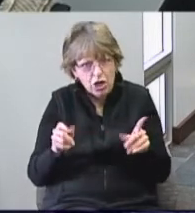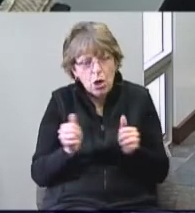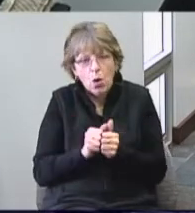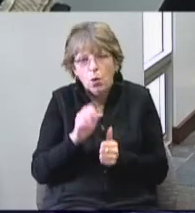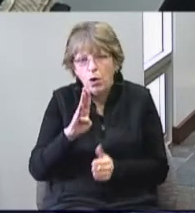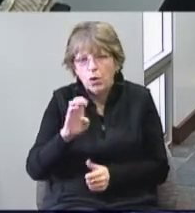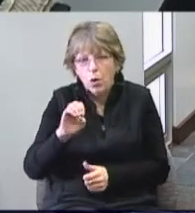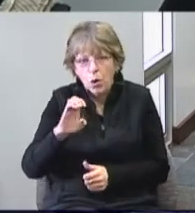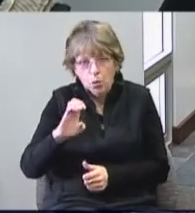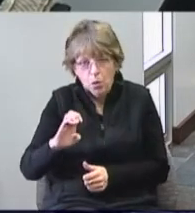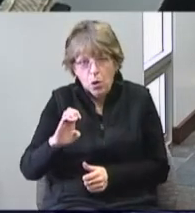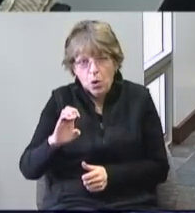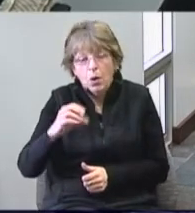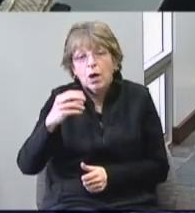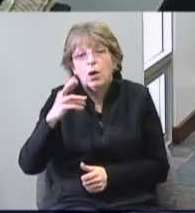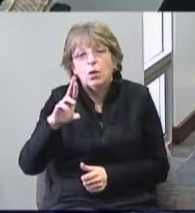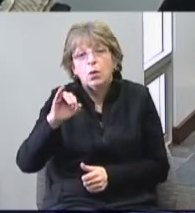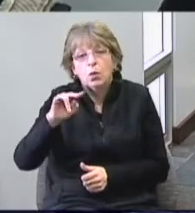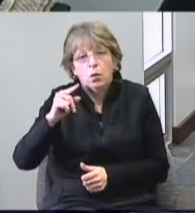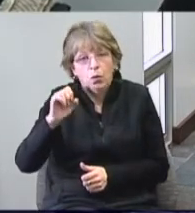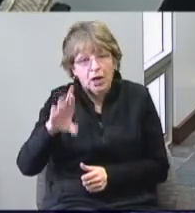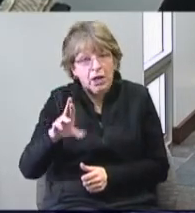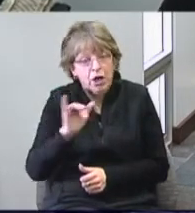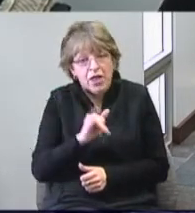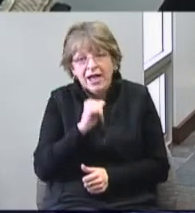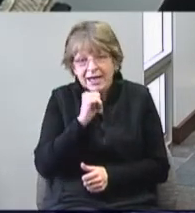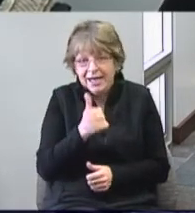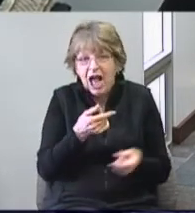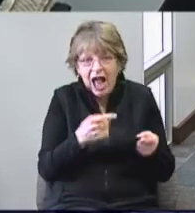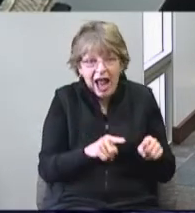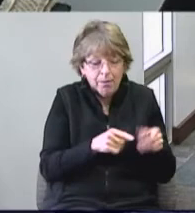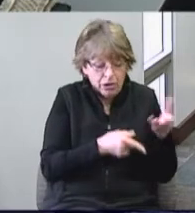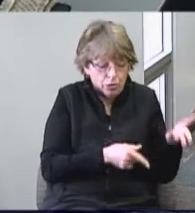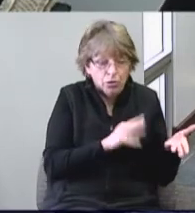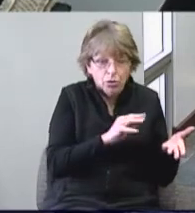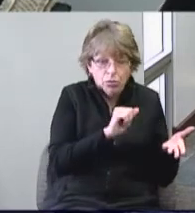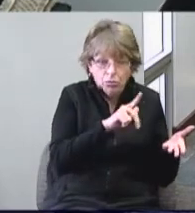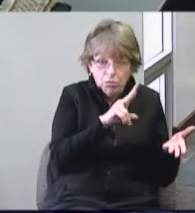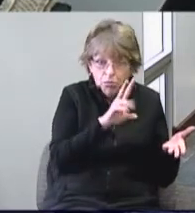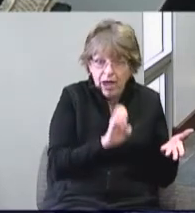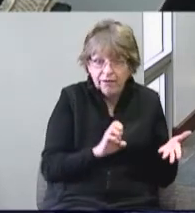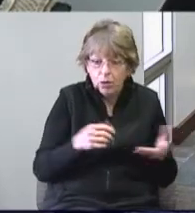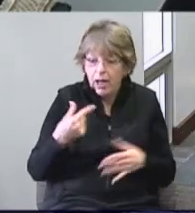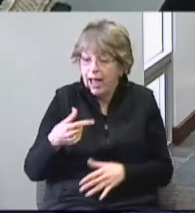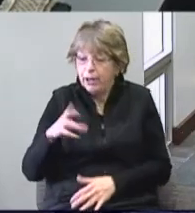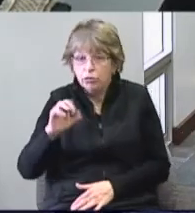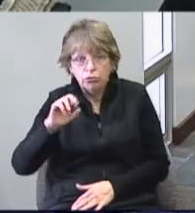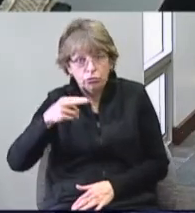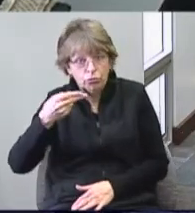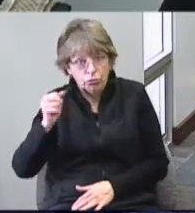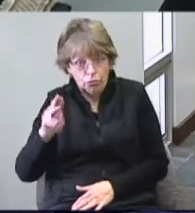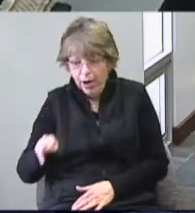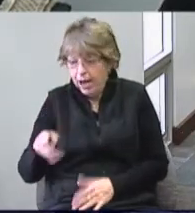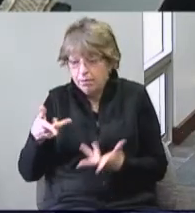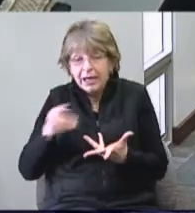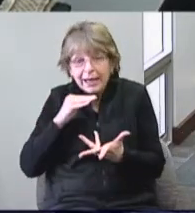we didn't do with Officer Malvo. But Officer Graham, his was about lying about completing a report. But Officer